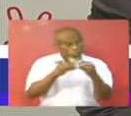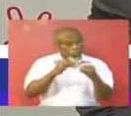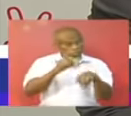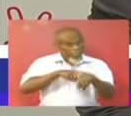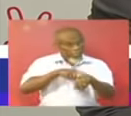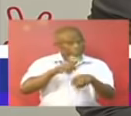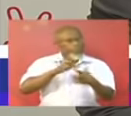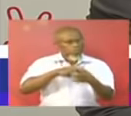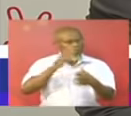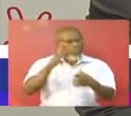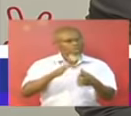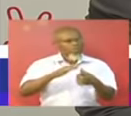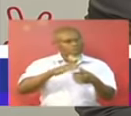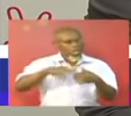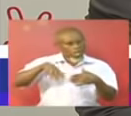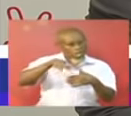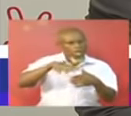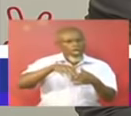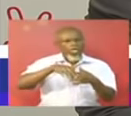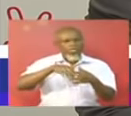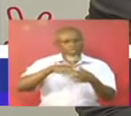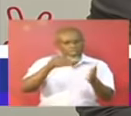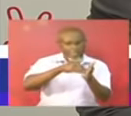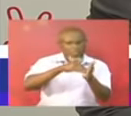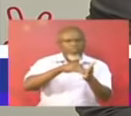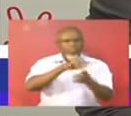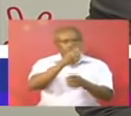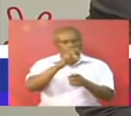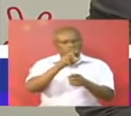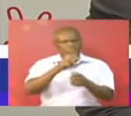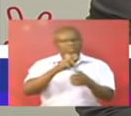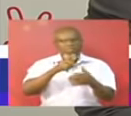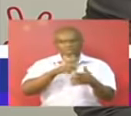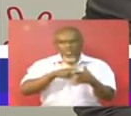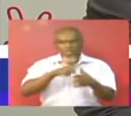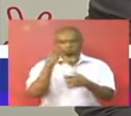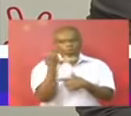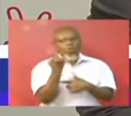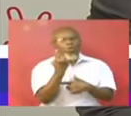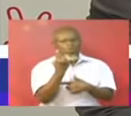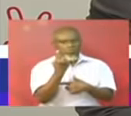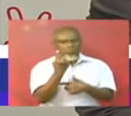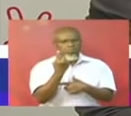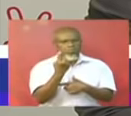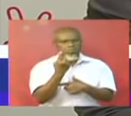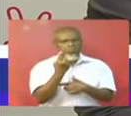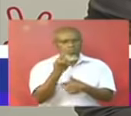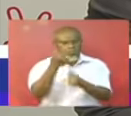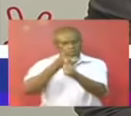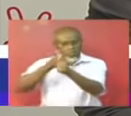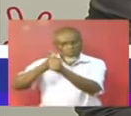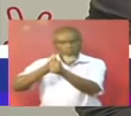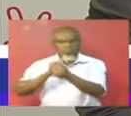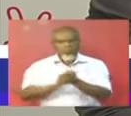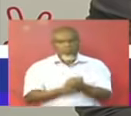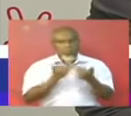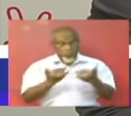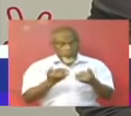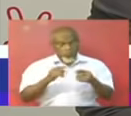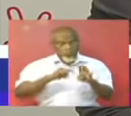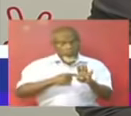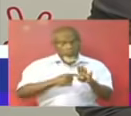questions. This time, one question per media house. Today we begin with Guardian